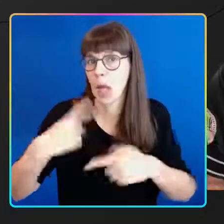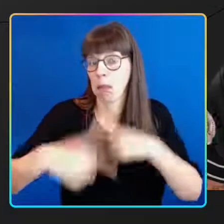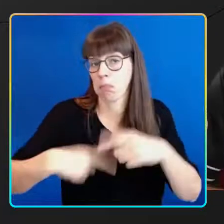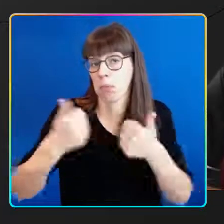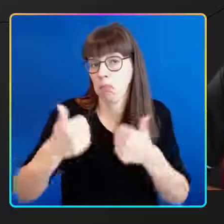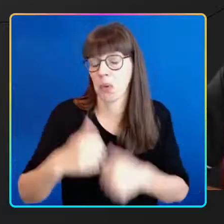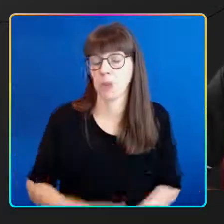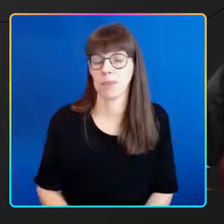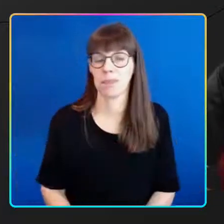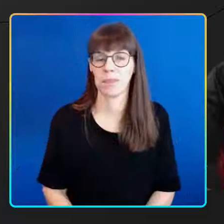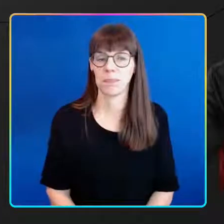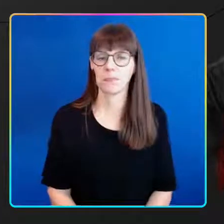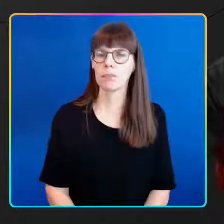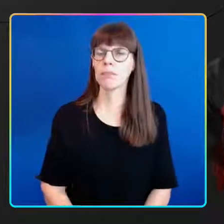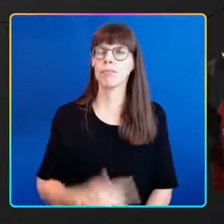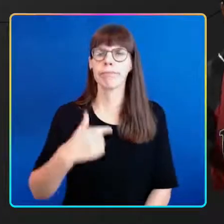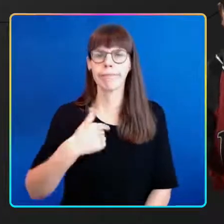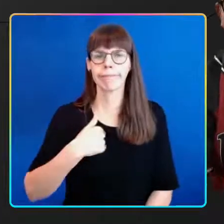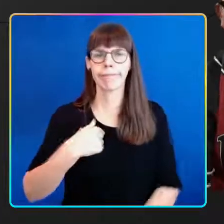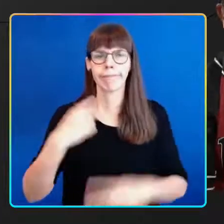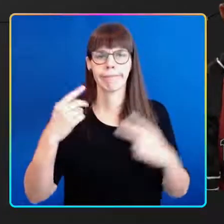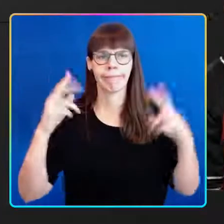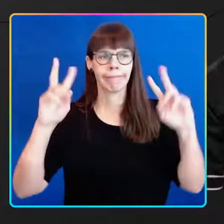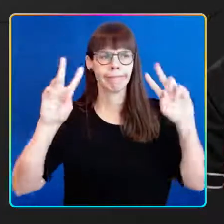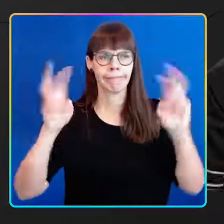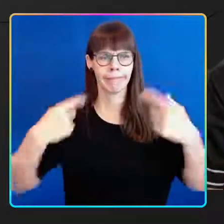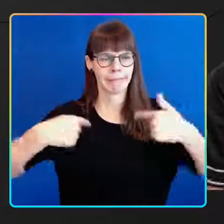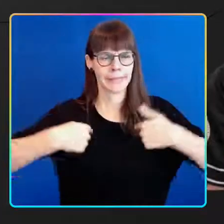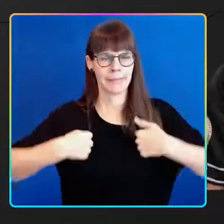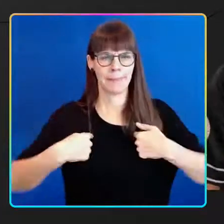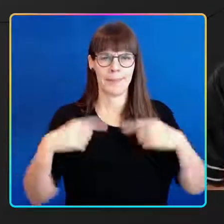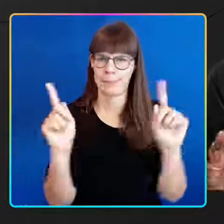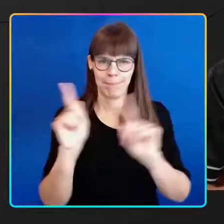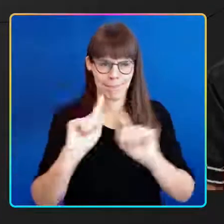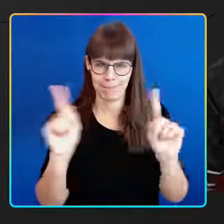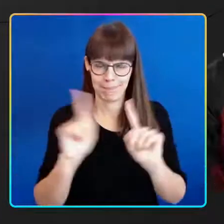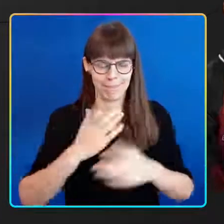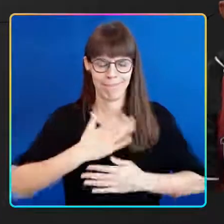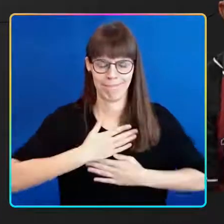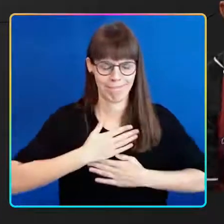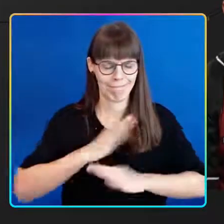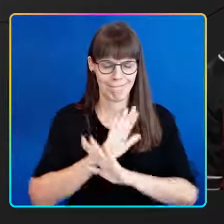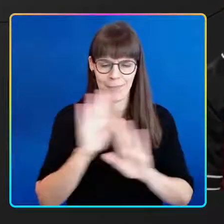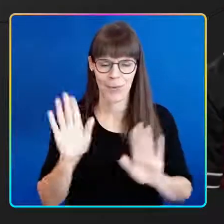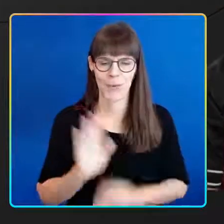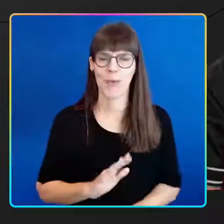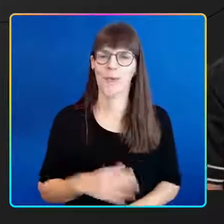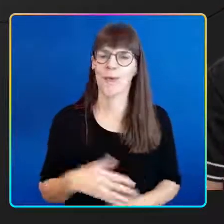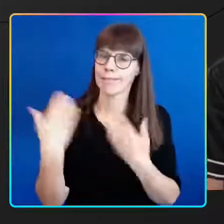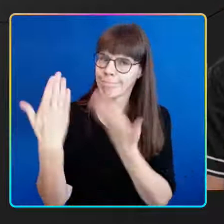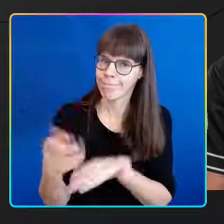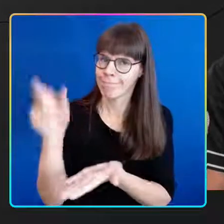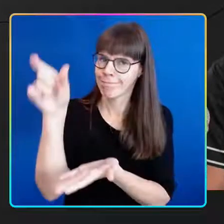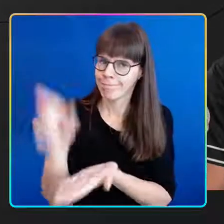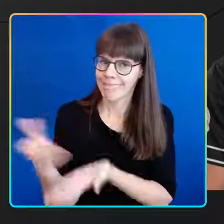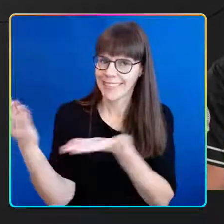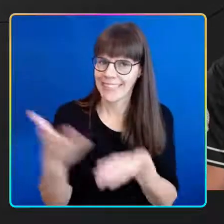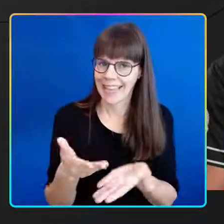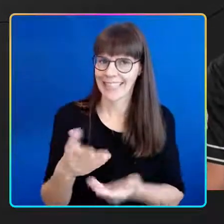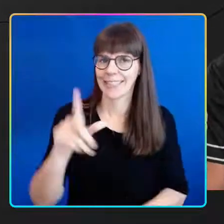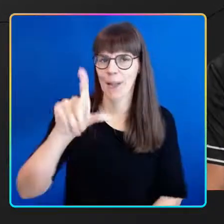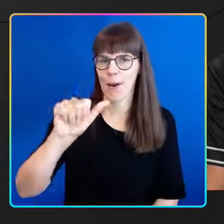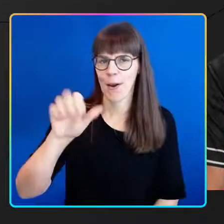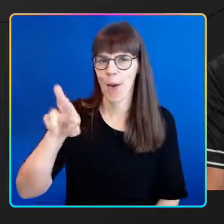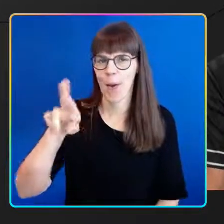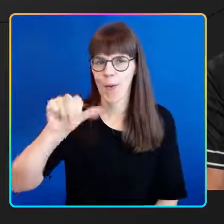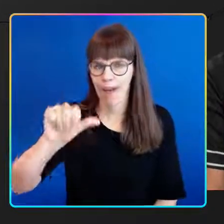But enough about me. We don't need to hear about me doing Scrum and Kanban. It is all about you today, Laura. So I'm